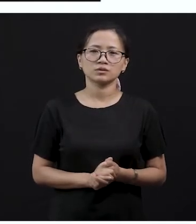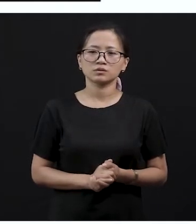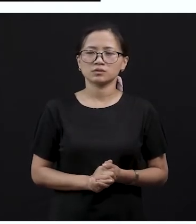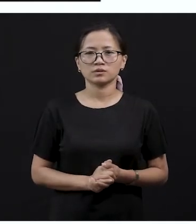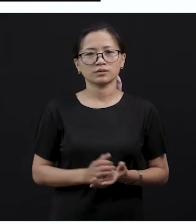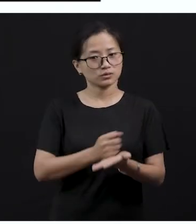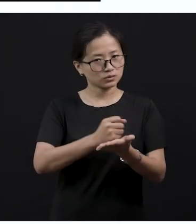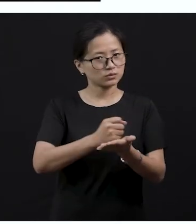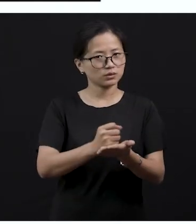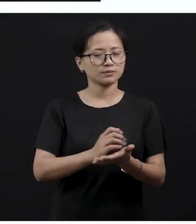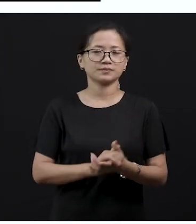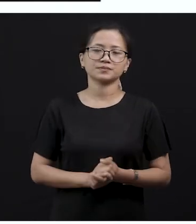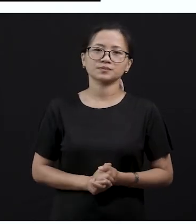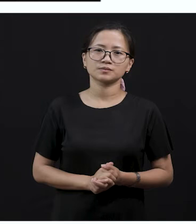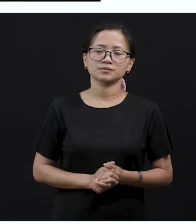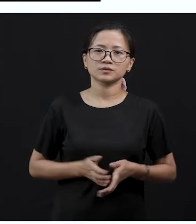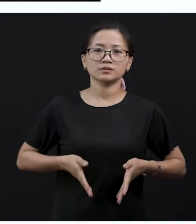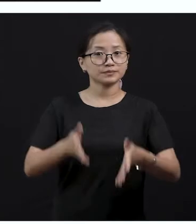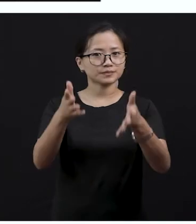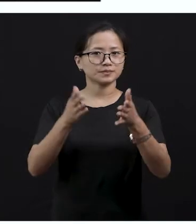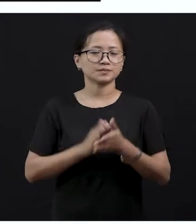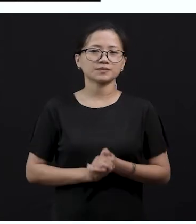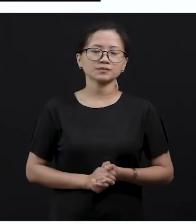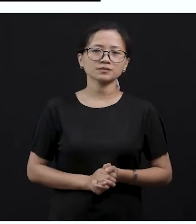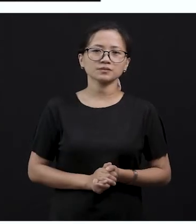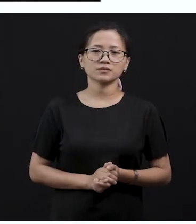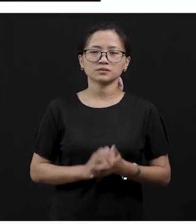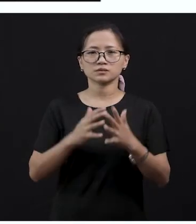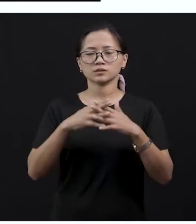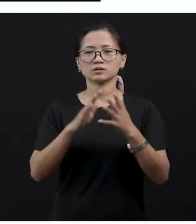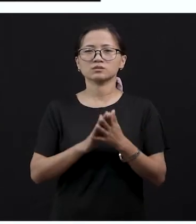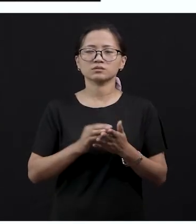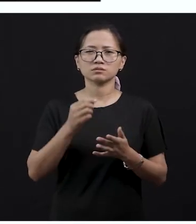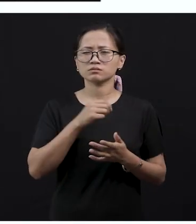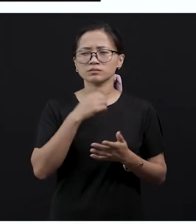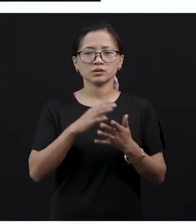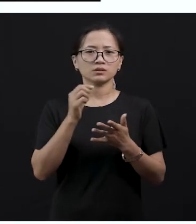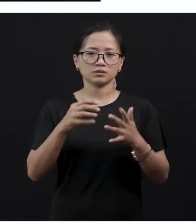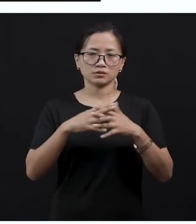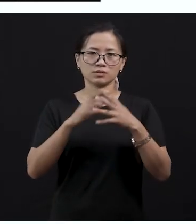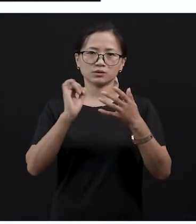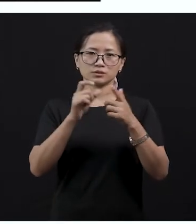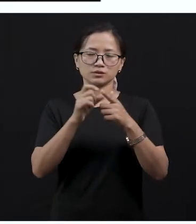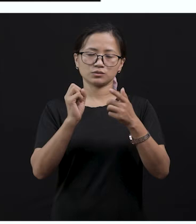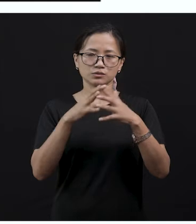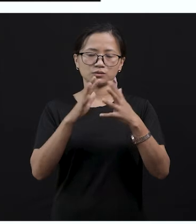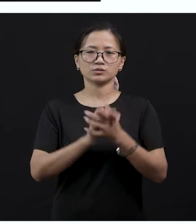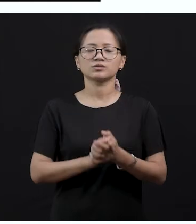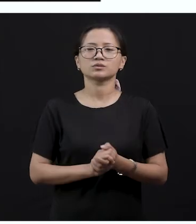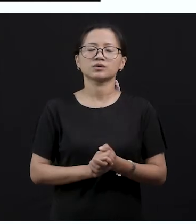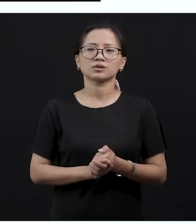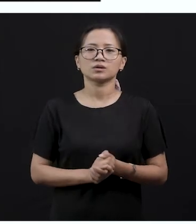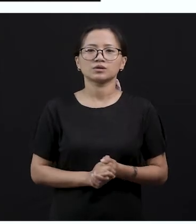reformers also tried to let these widowed women to remarry, okay, gave the